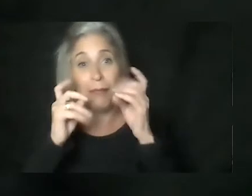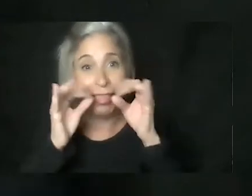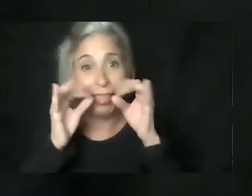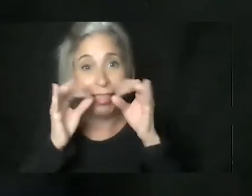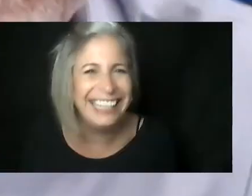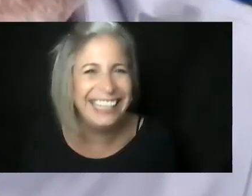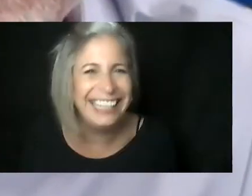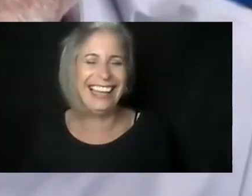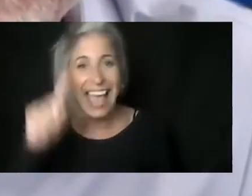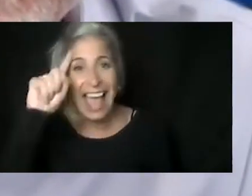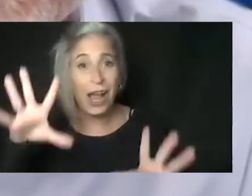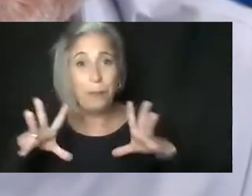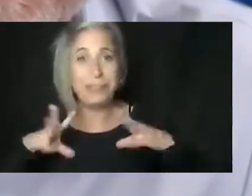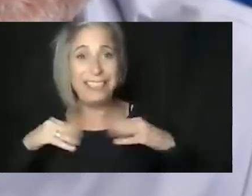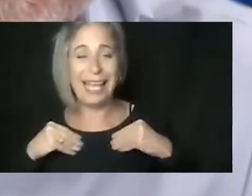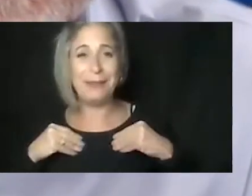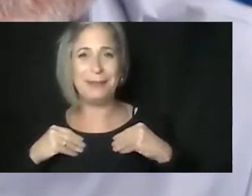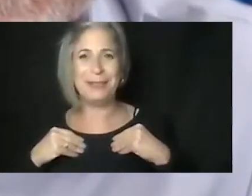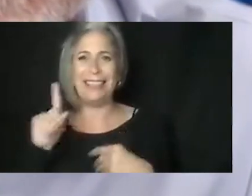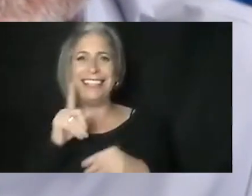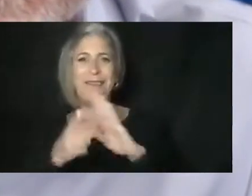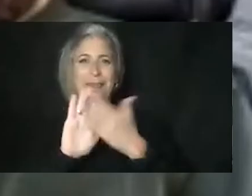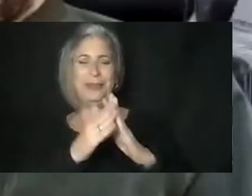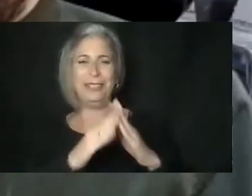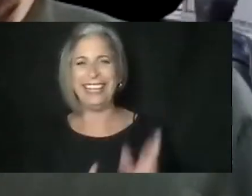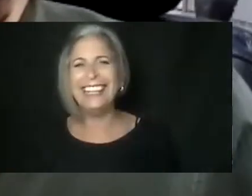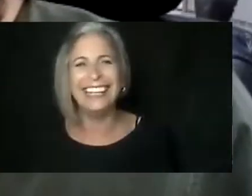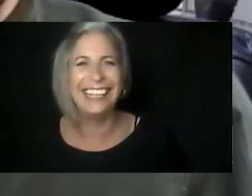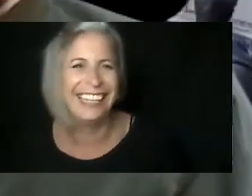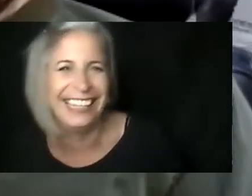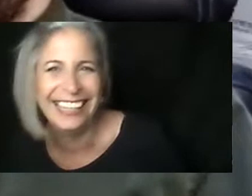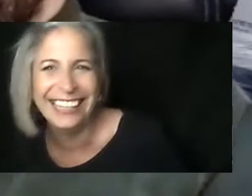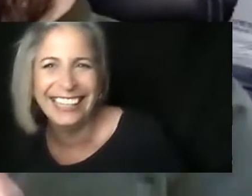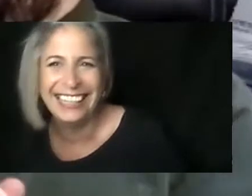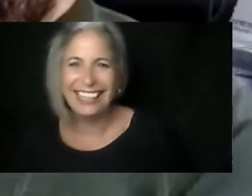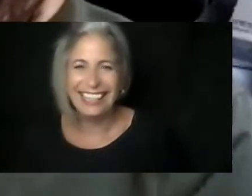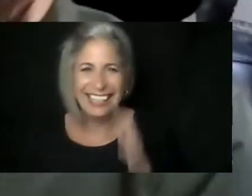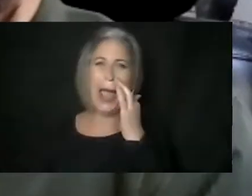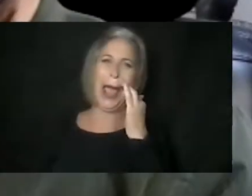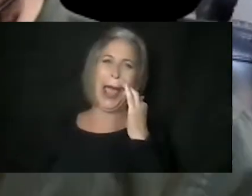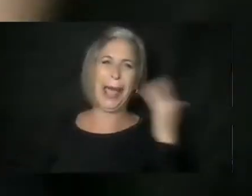talking. There you go. Yeah, unintelligibly fast screen reader needs its own sign.